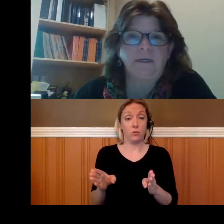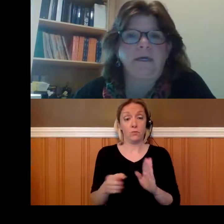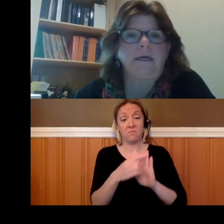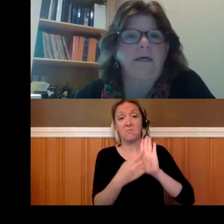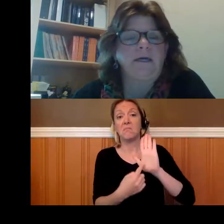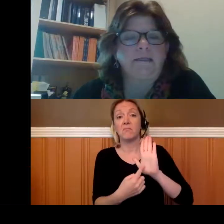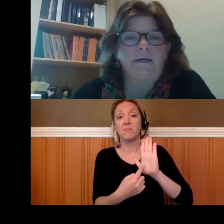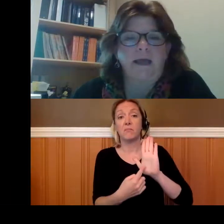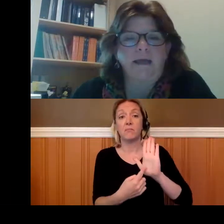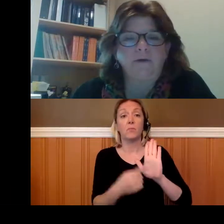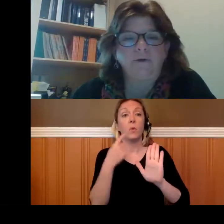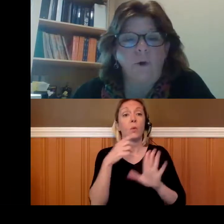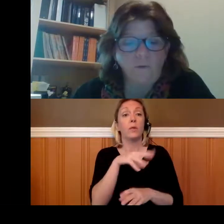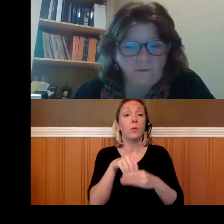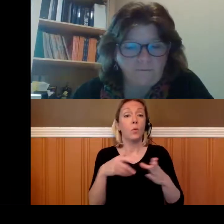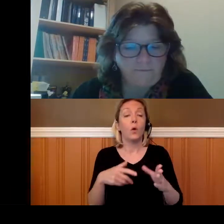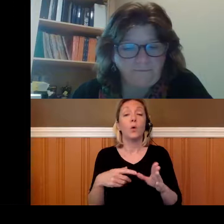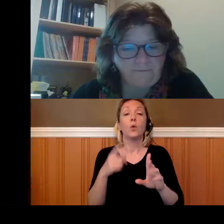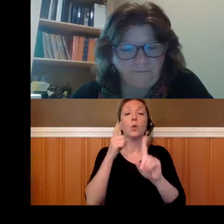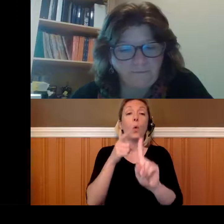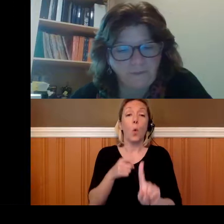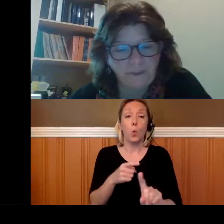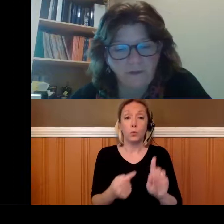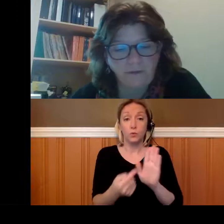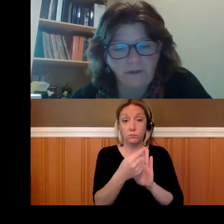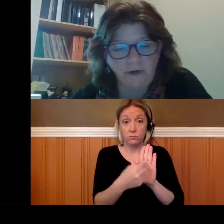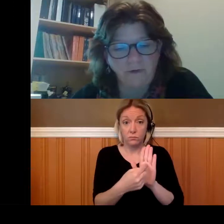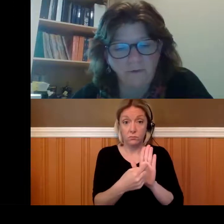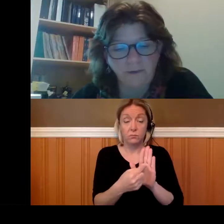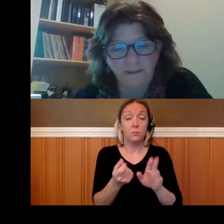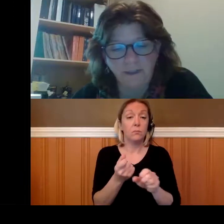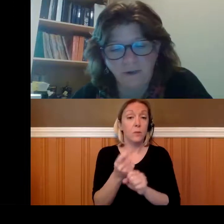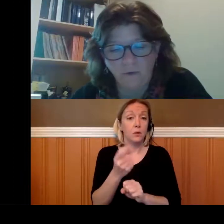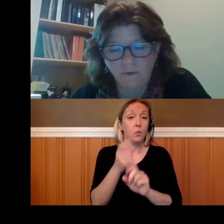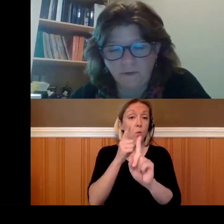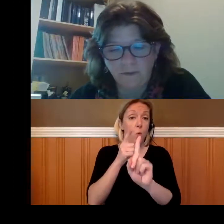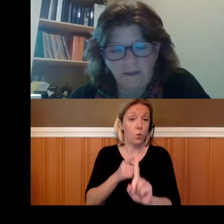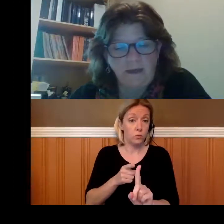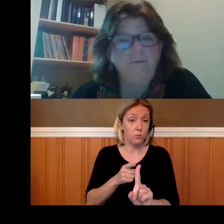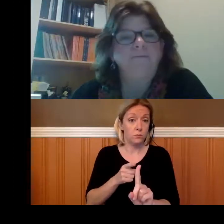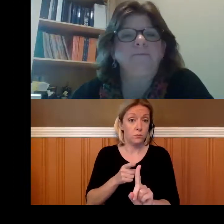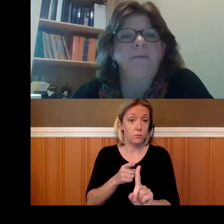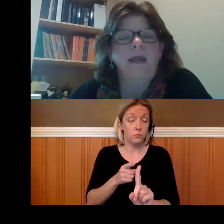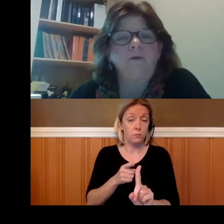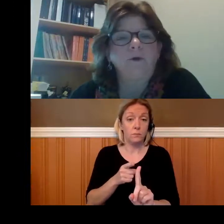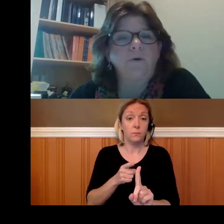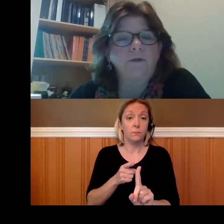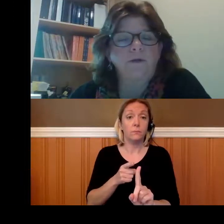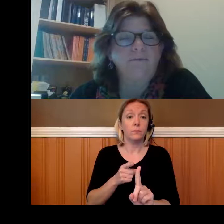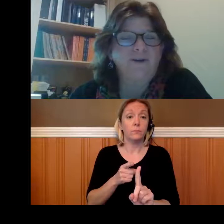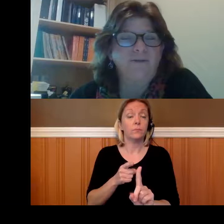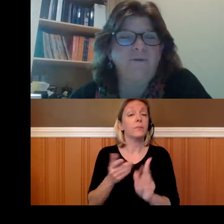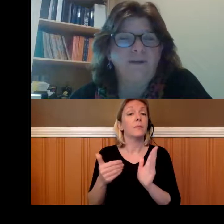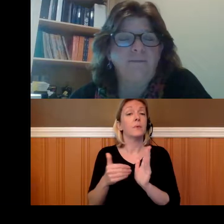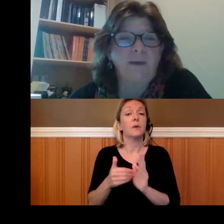is going to include goals. These are going to be your annual transition goals. And those goals are going to really be